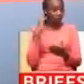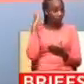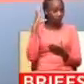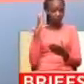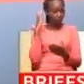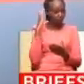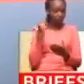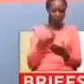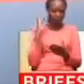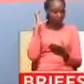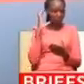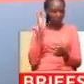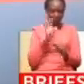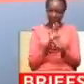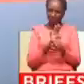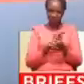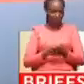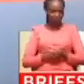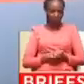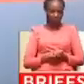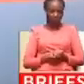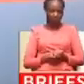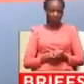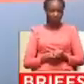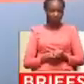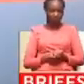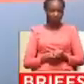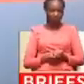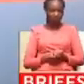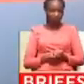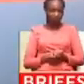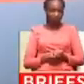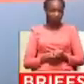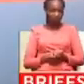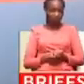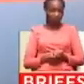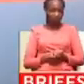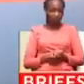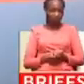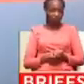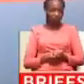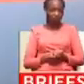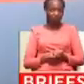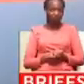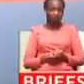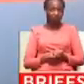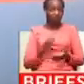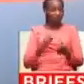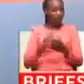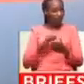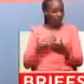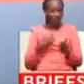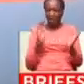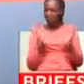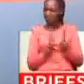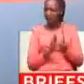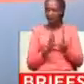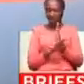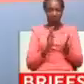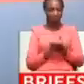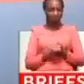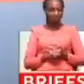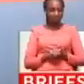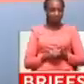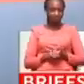you know, something's really trying to make me faint, really wanted me to pass out. And I could tell, like, yo, if you pass out from this thing, you might not wake